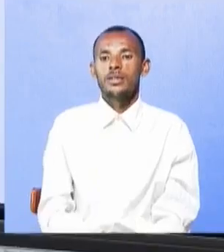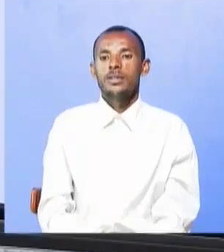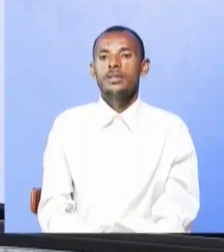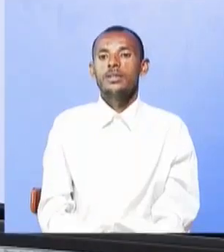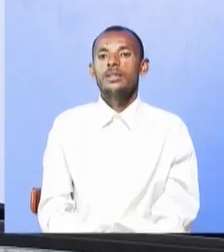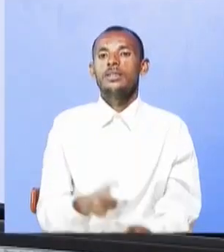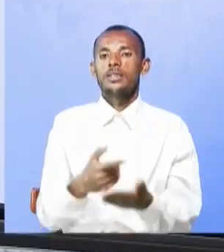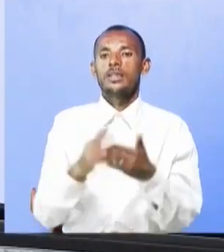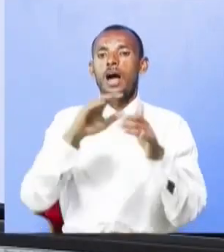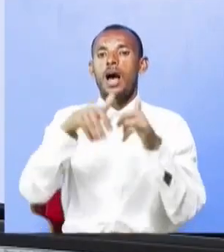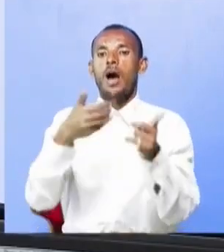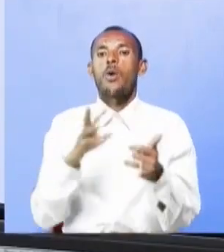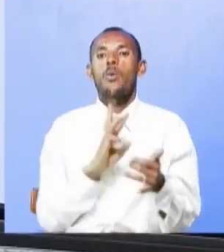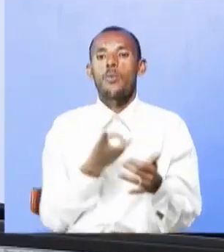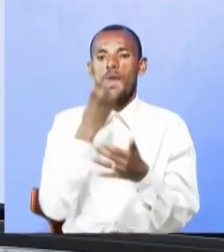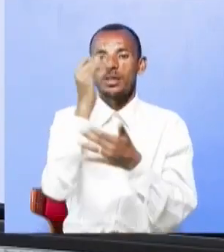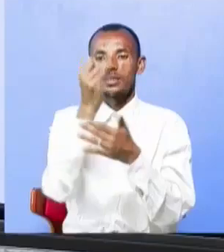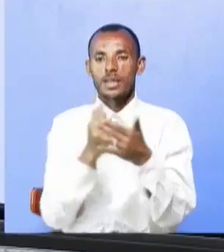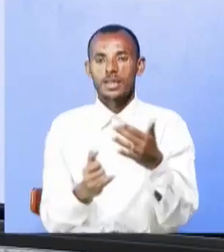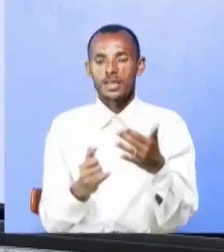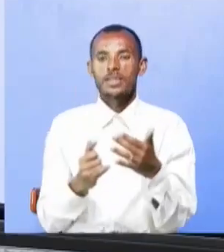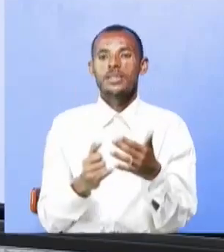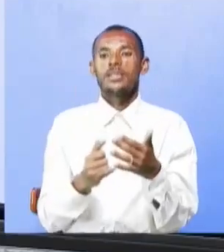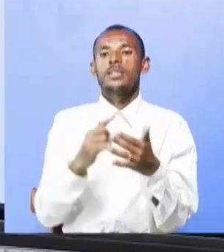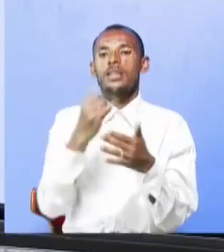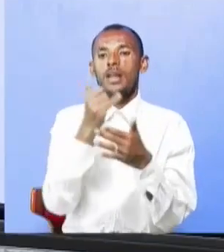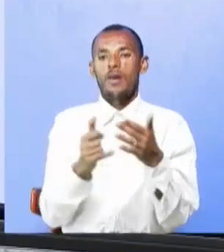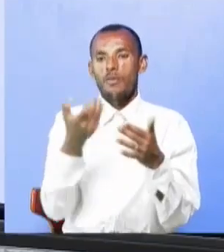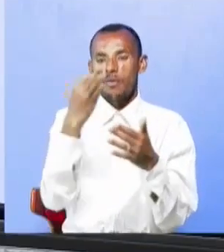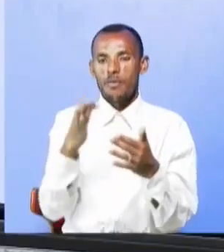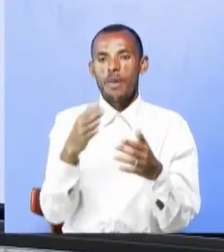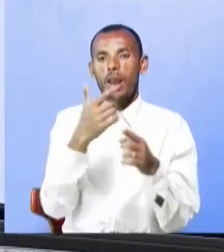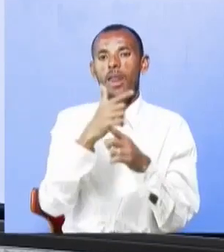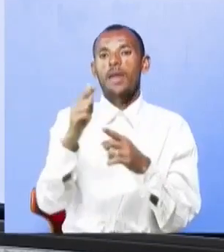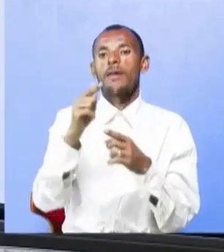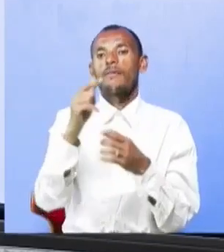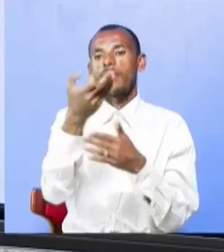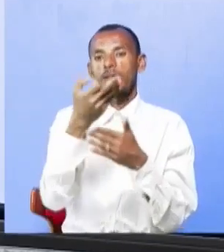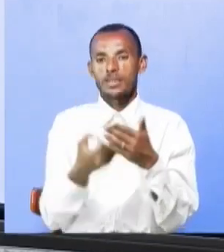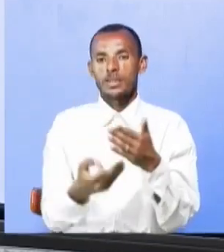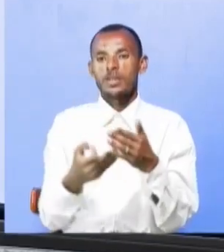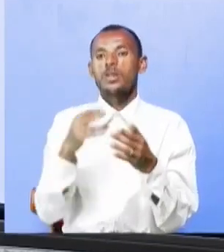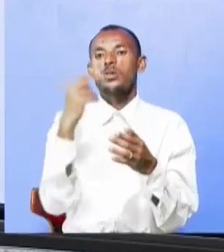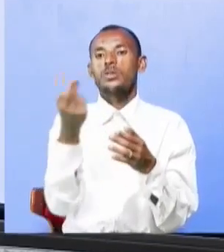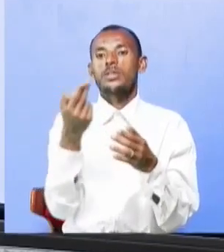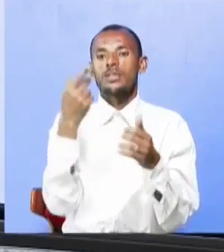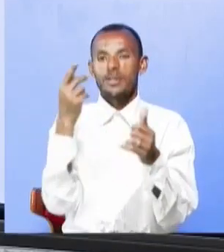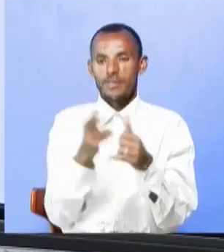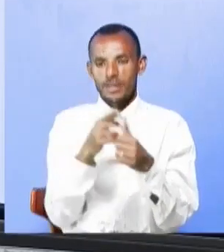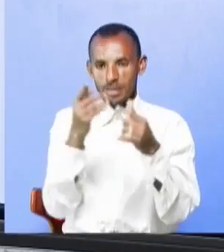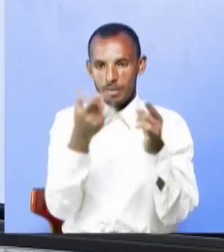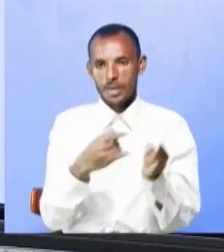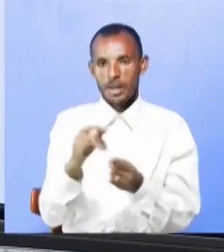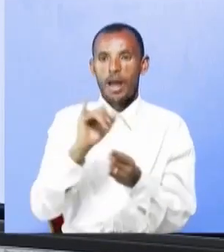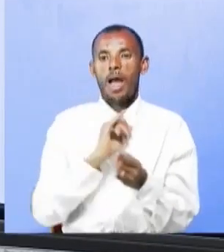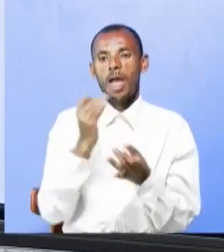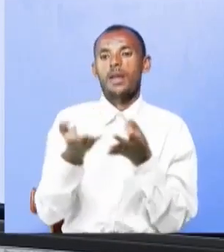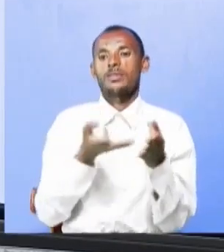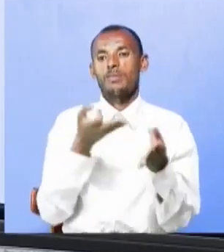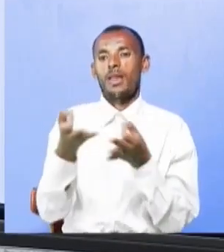This is how we sketch the graph of a linear function using the first method that I explained,